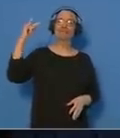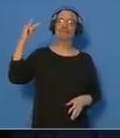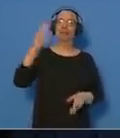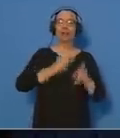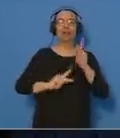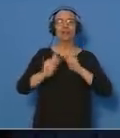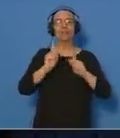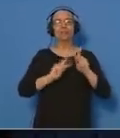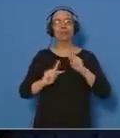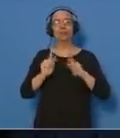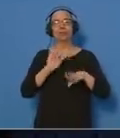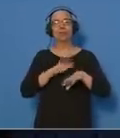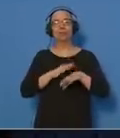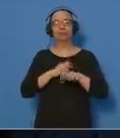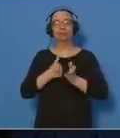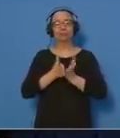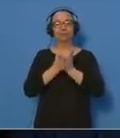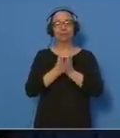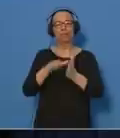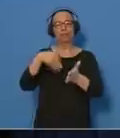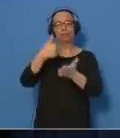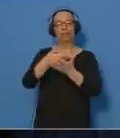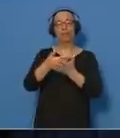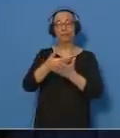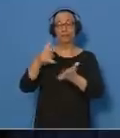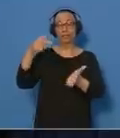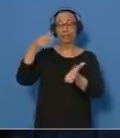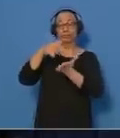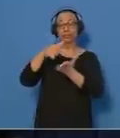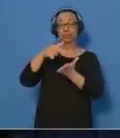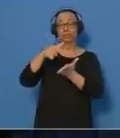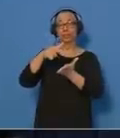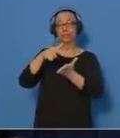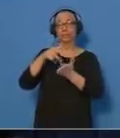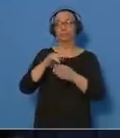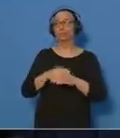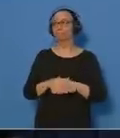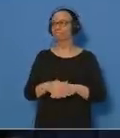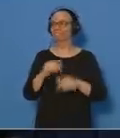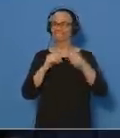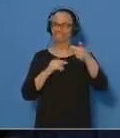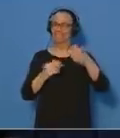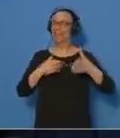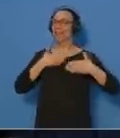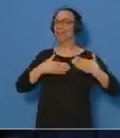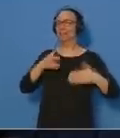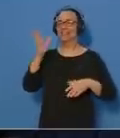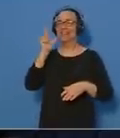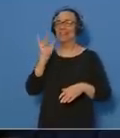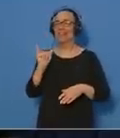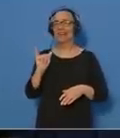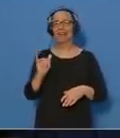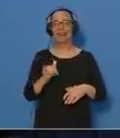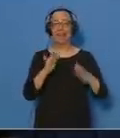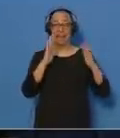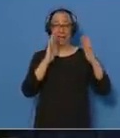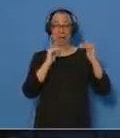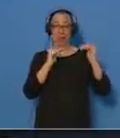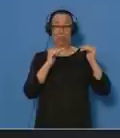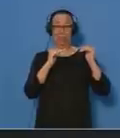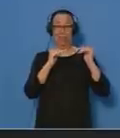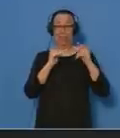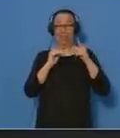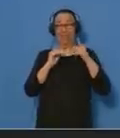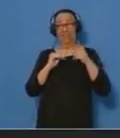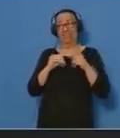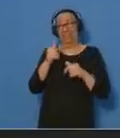people who were on the Coral Princess have landed at the airport, so okay, they're excellent. back home. I'm happy to hear that, and I hope that, well, they've endured quite